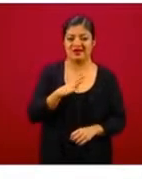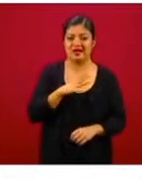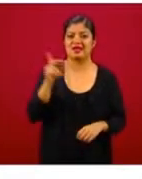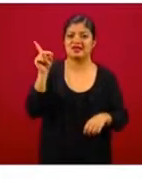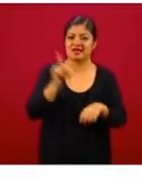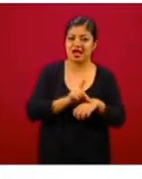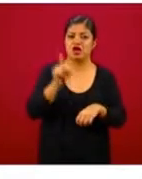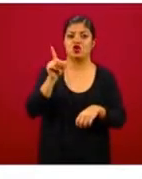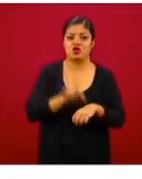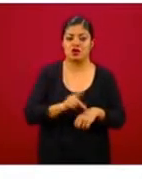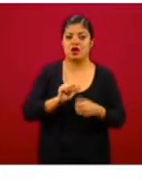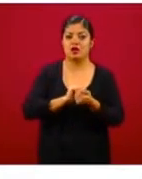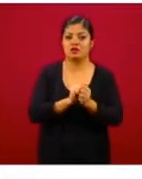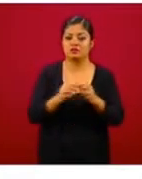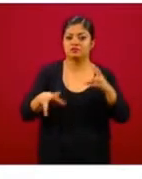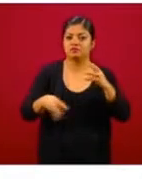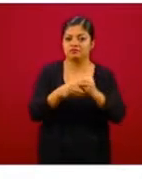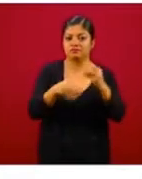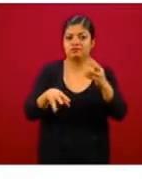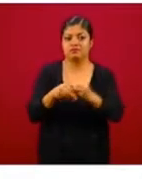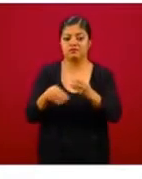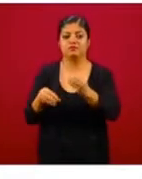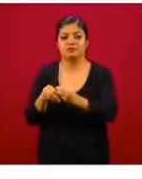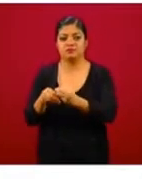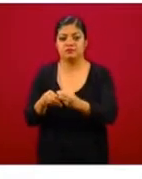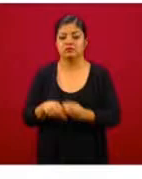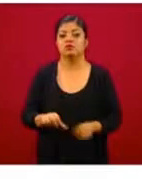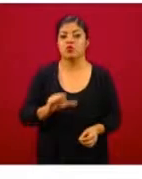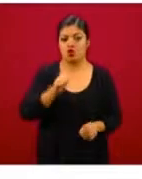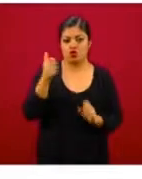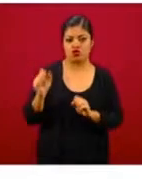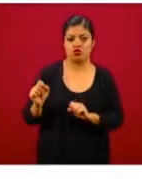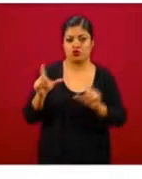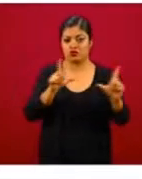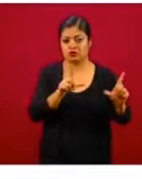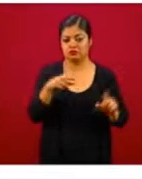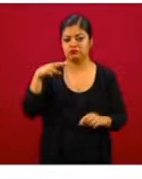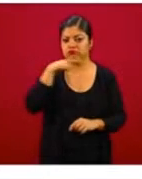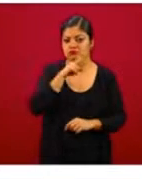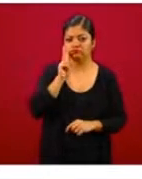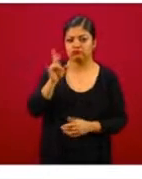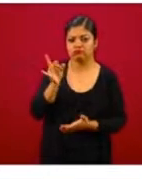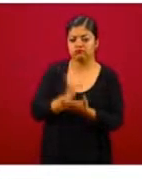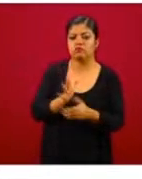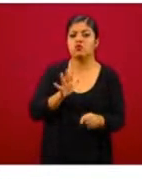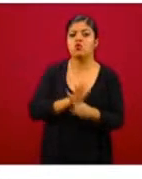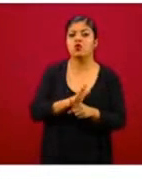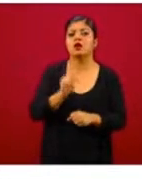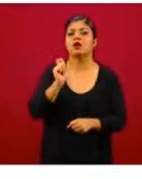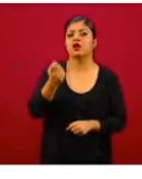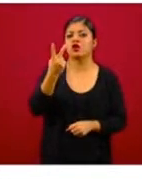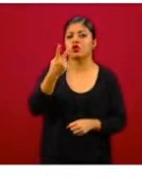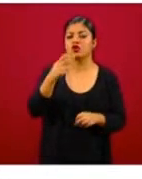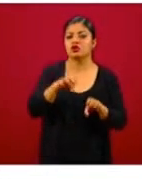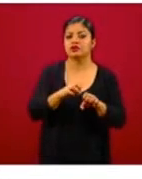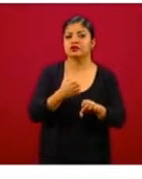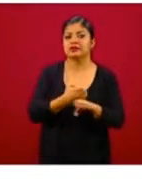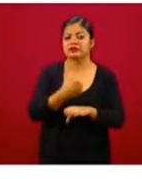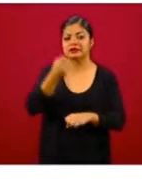darker colors in this slide, which is the one that shows the cases accumulating day after